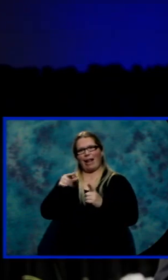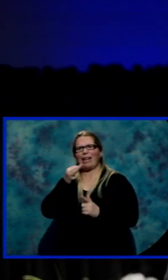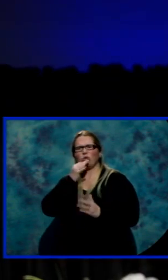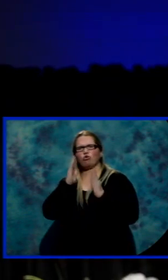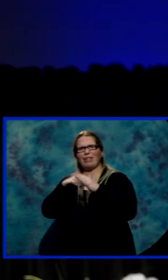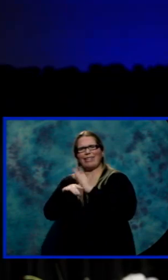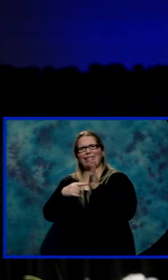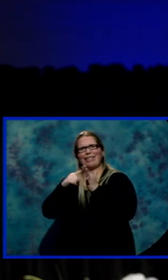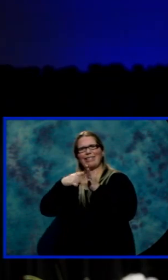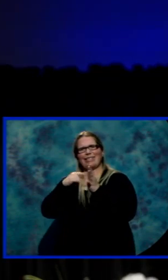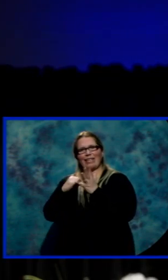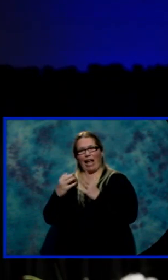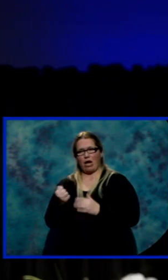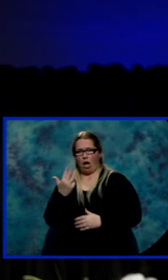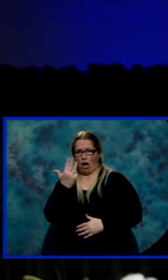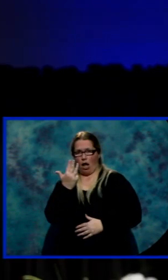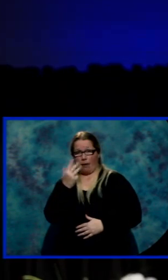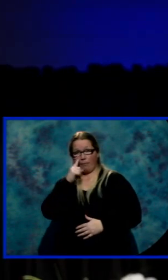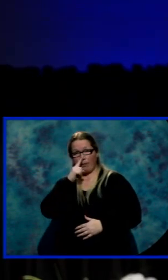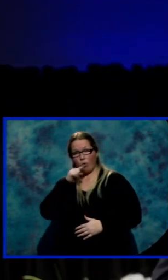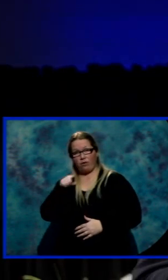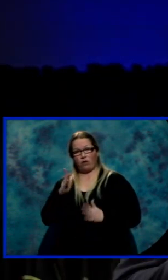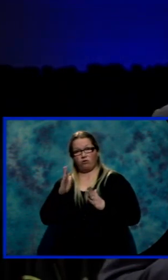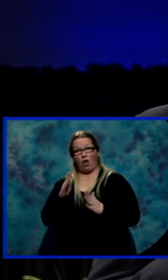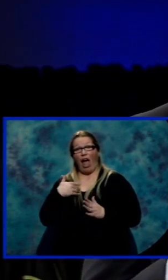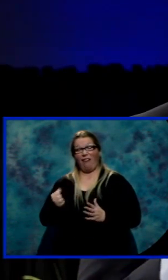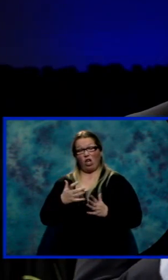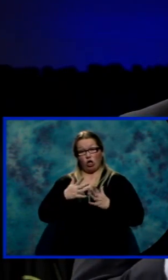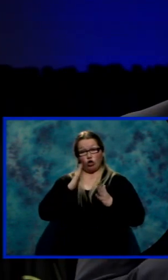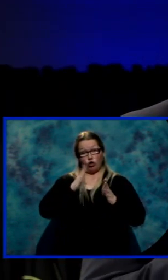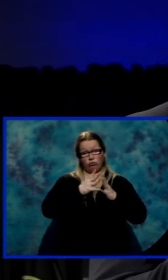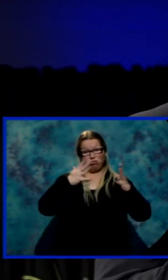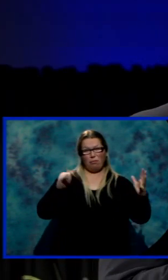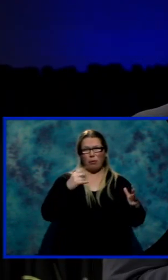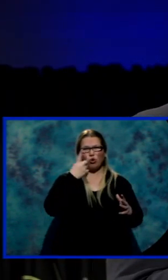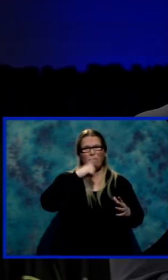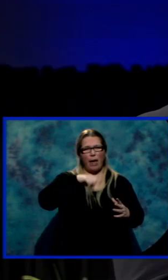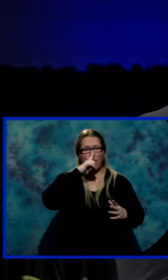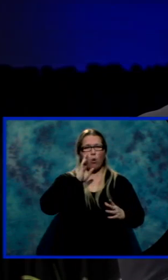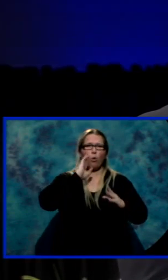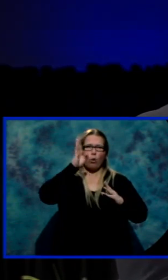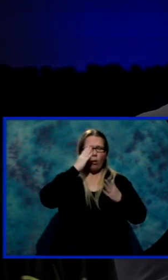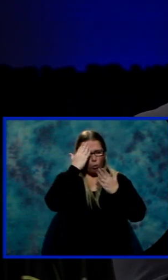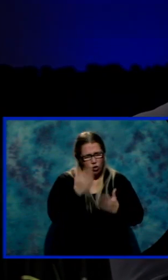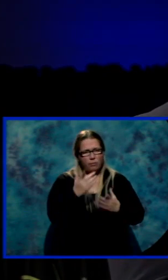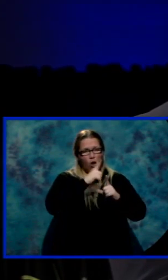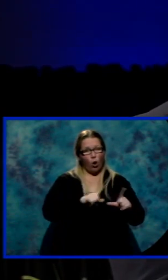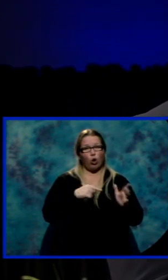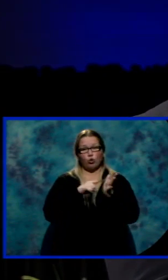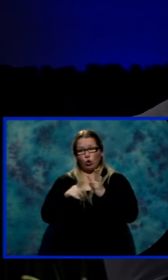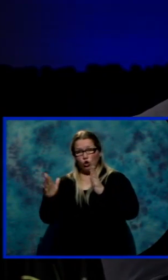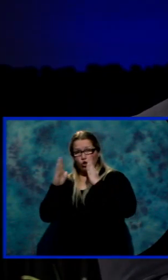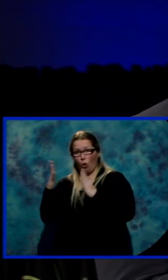Texas that had 9 members. So I went from a church where every Sabbath there were 2,000 people worshiping and praising the Lord to a church